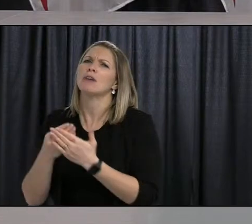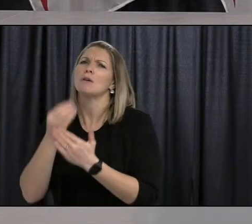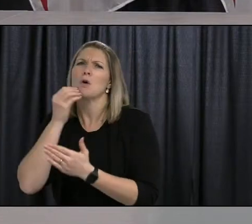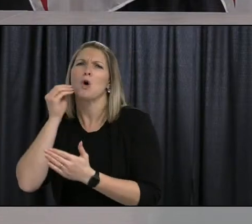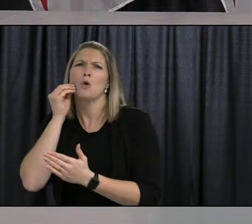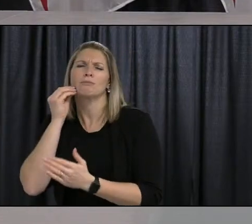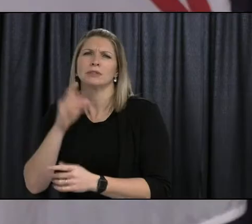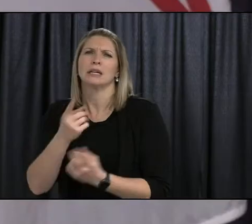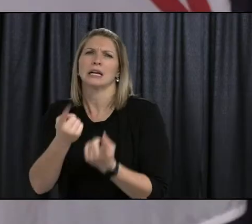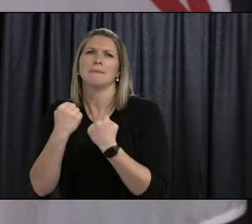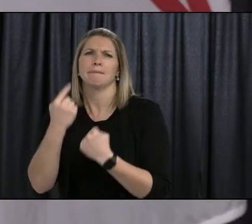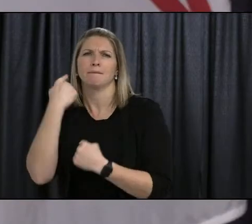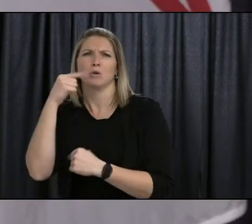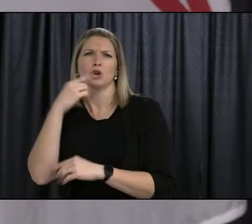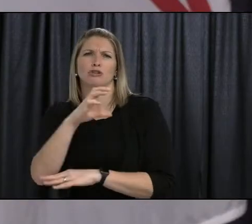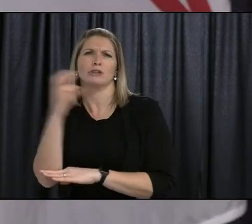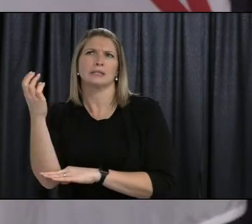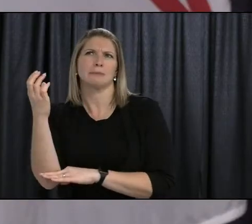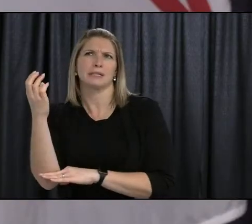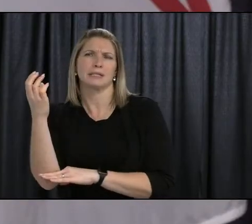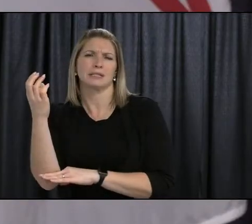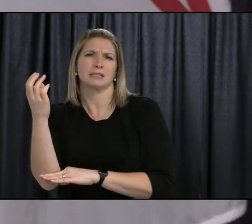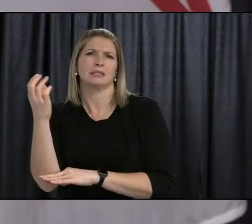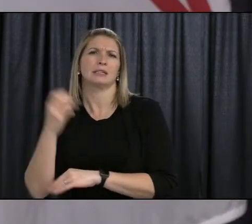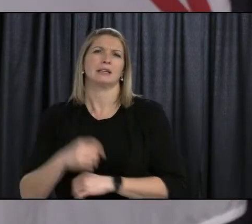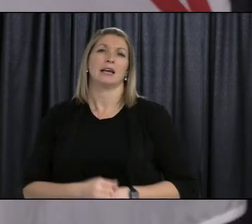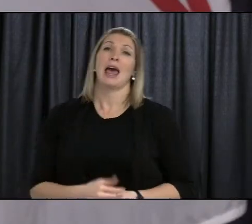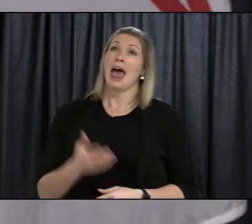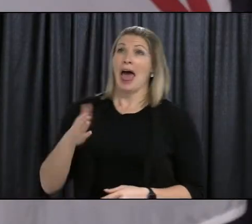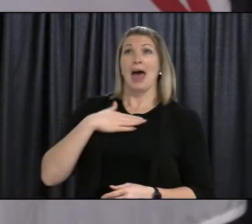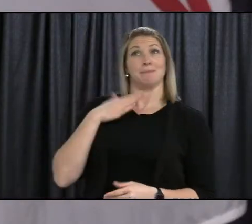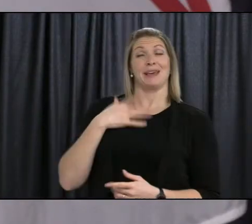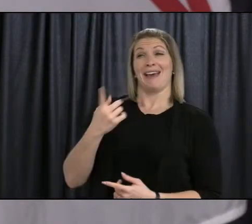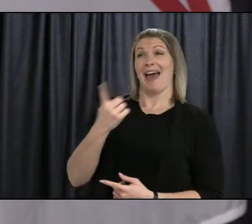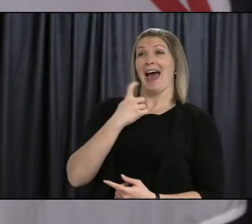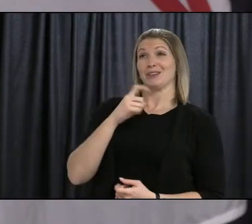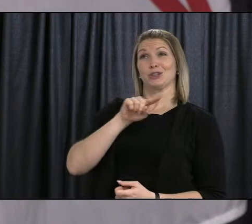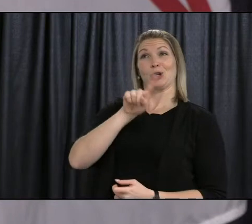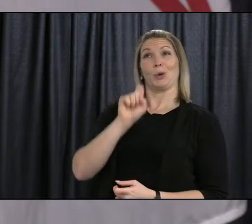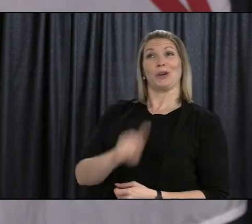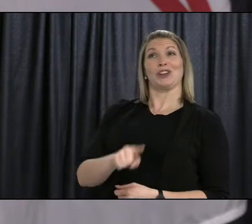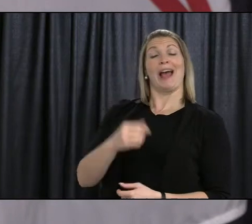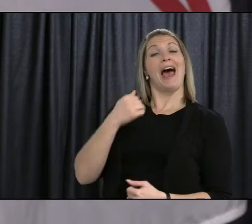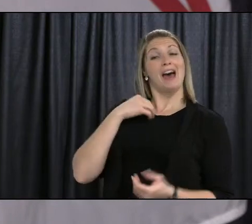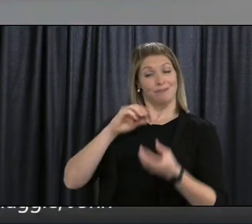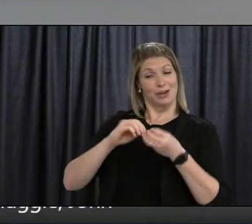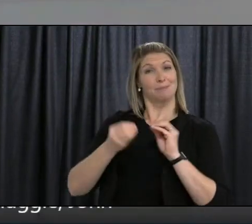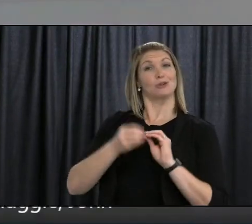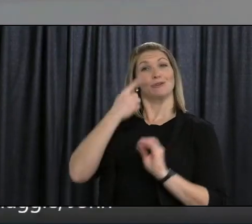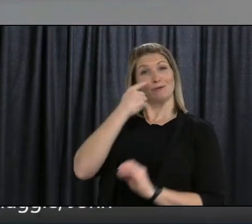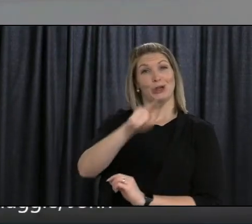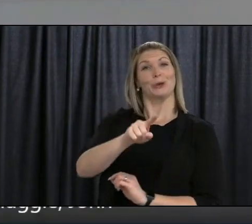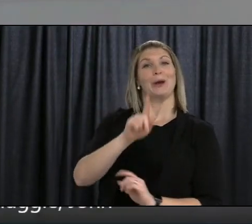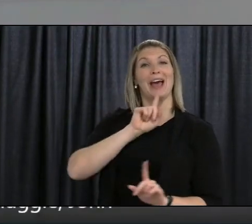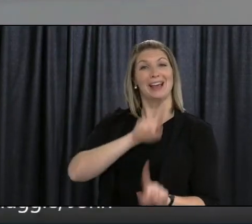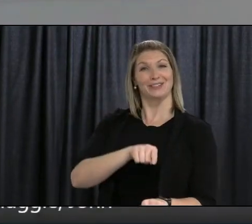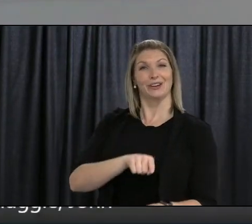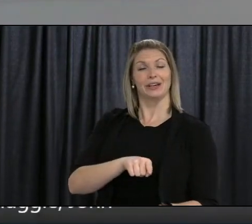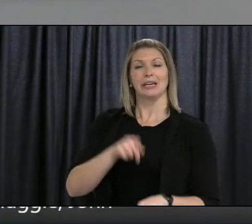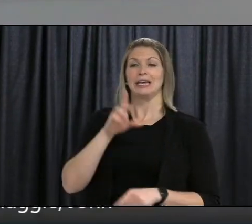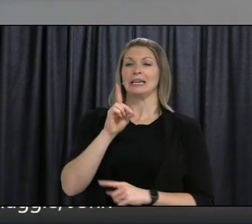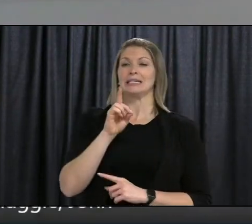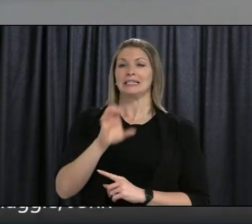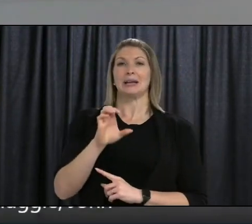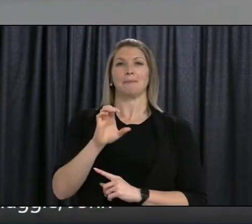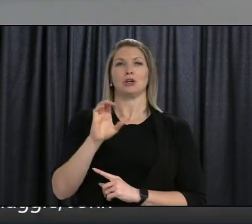province? I'm really glad you asked those questions, Peter. I just happen to have some numbers handy. So for December